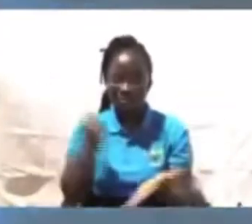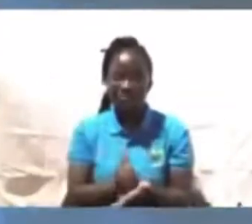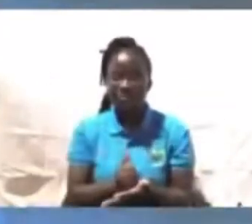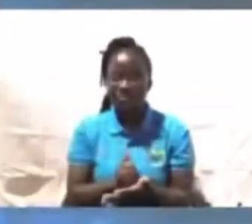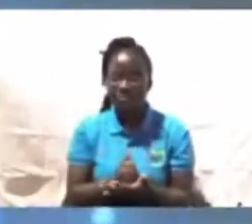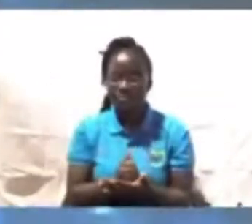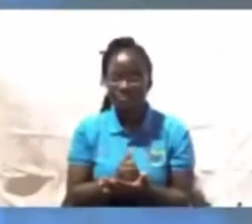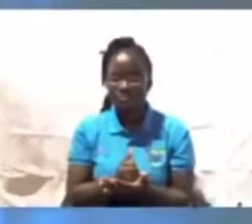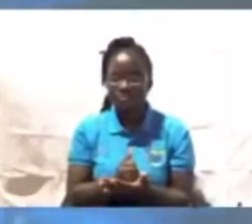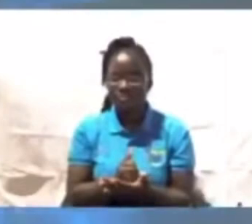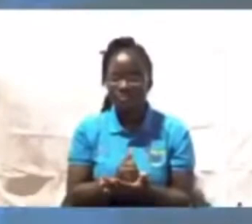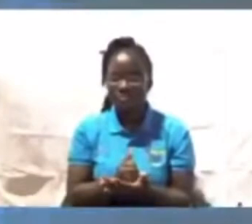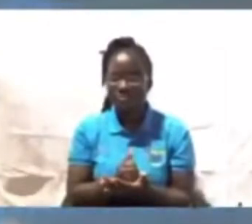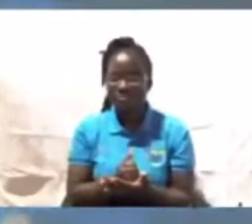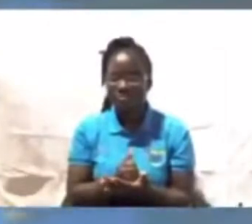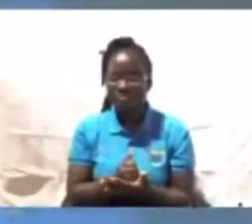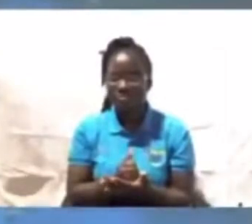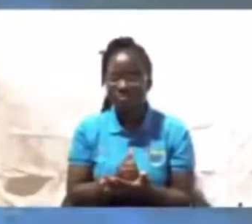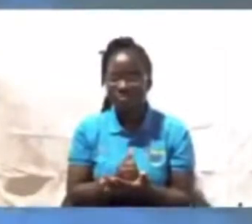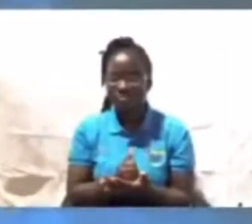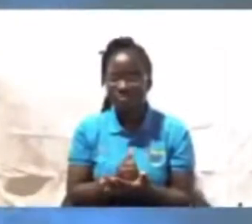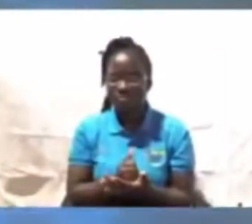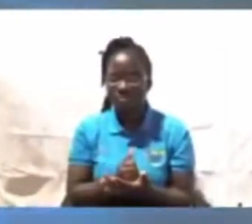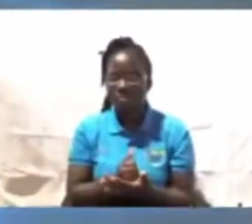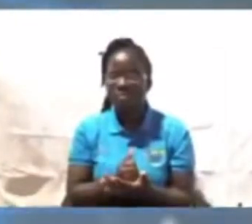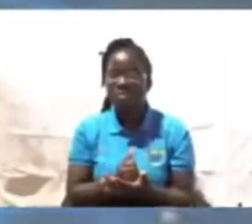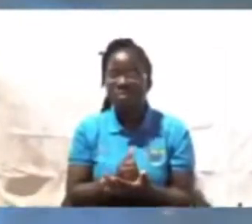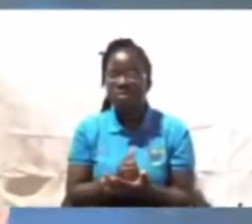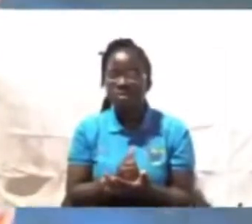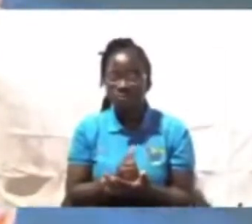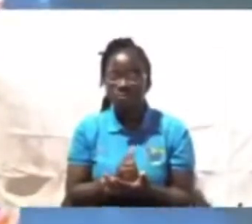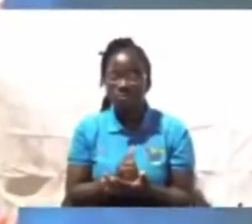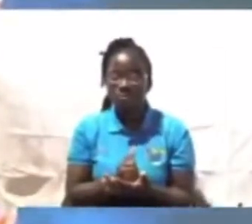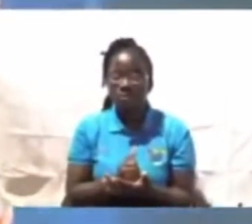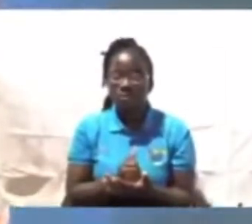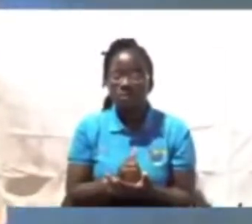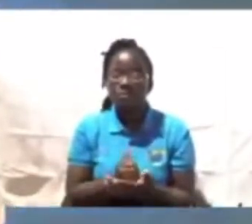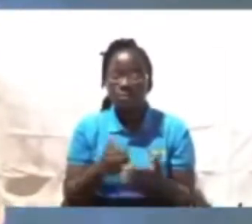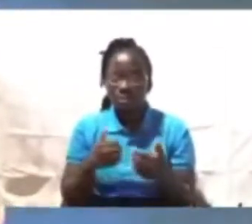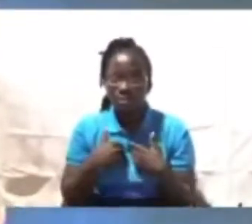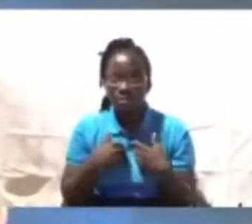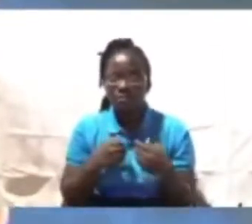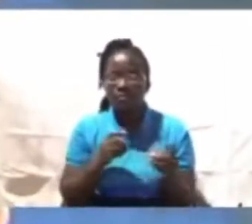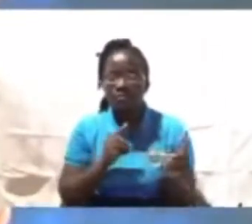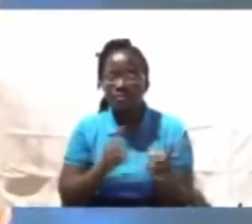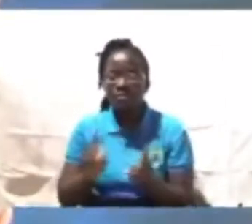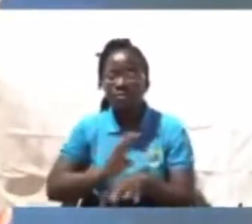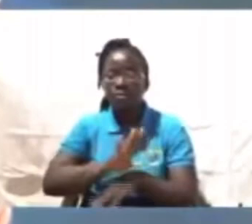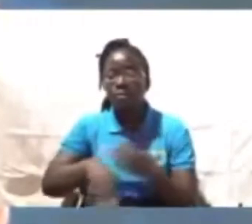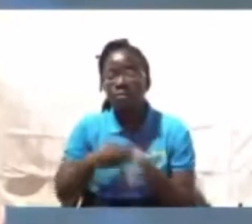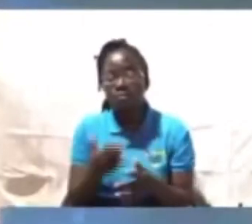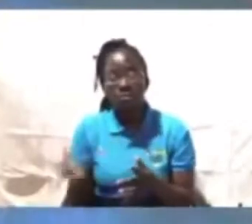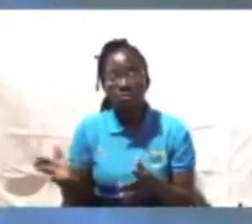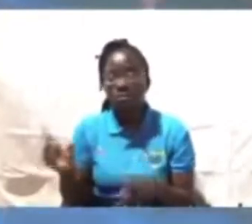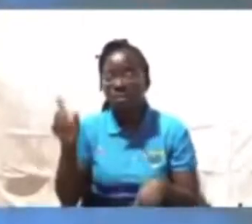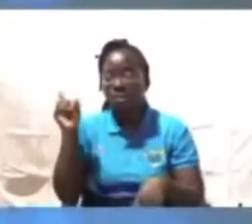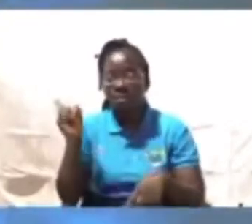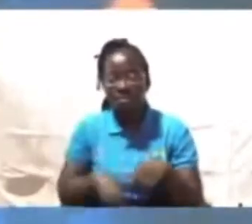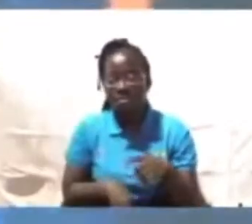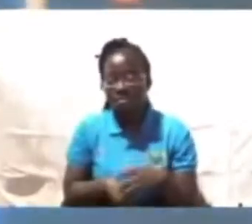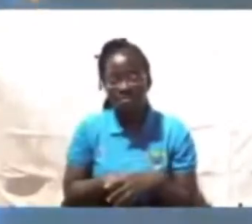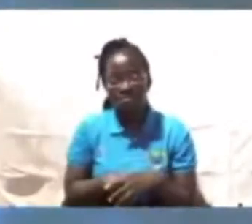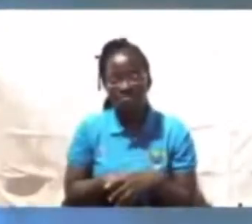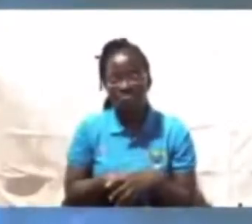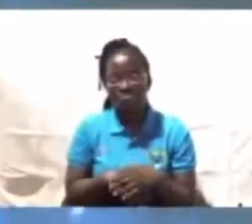Moye we nyina ankosiaga. Praise God. Na